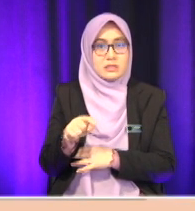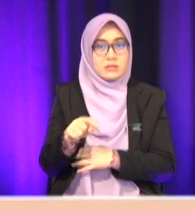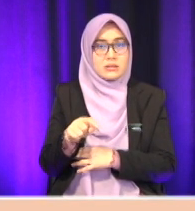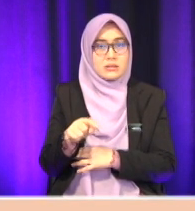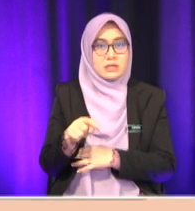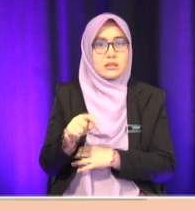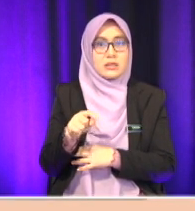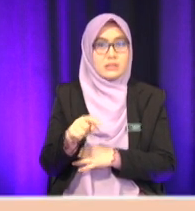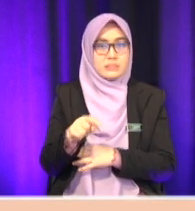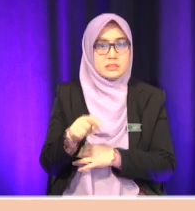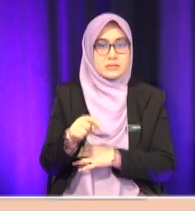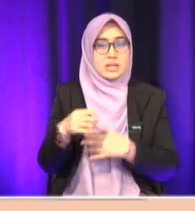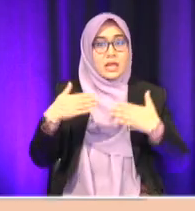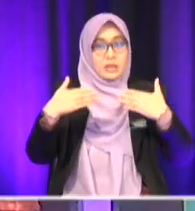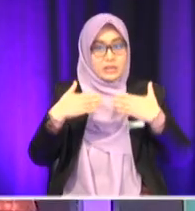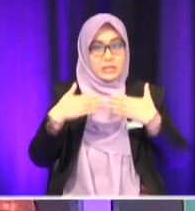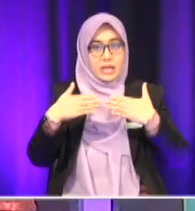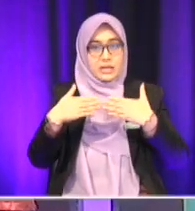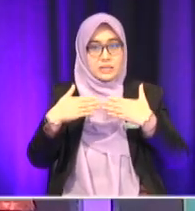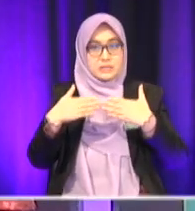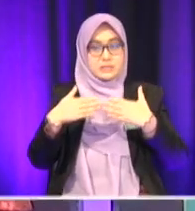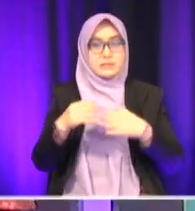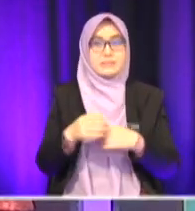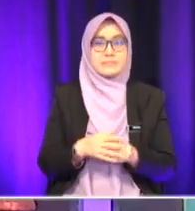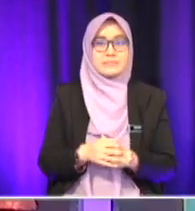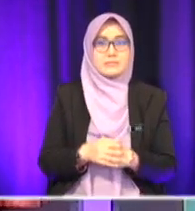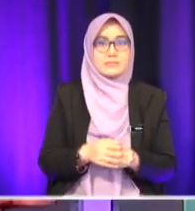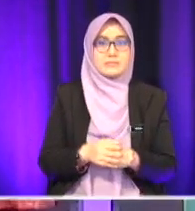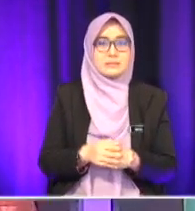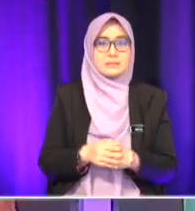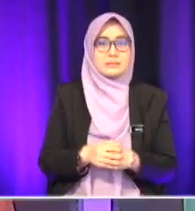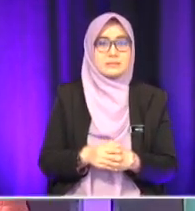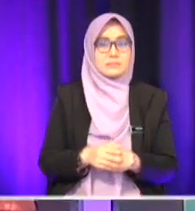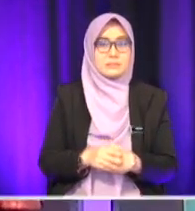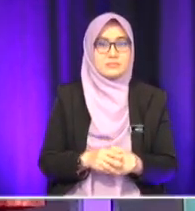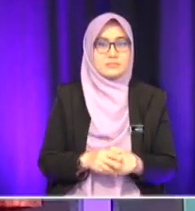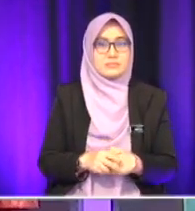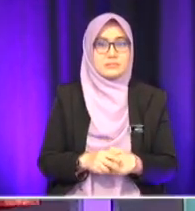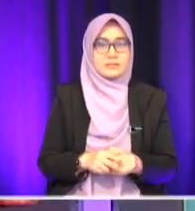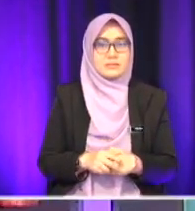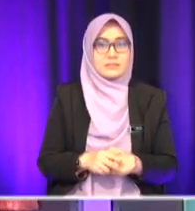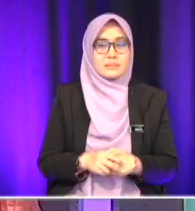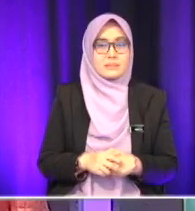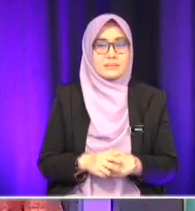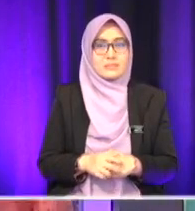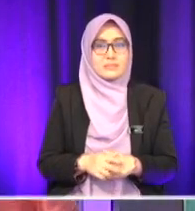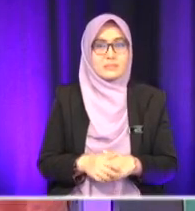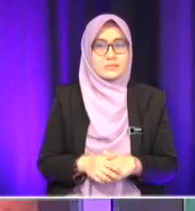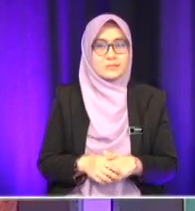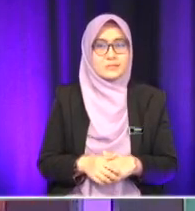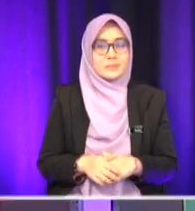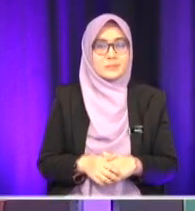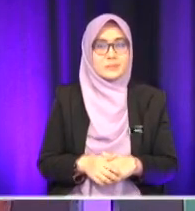connectors. Or okay. cohesive devices, or sometimes we call it cohesive devices, sometimes we call it connectors. Yes.